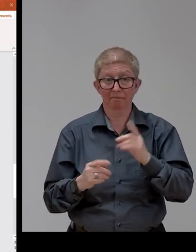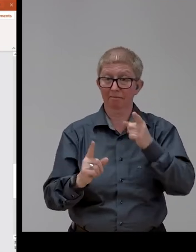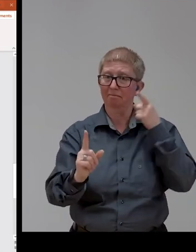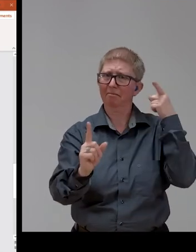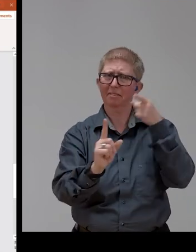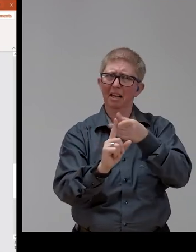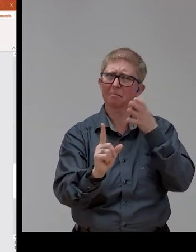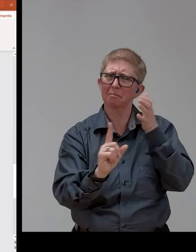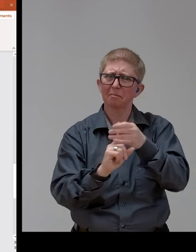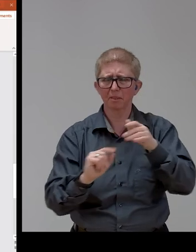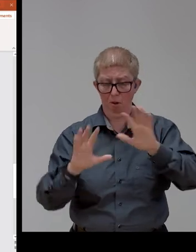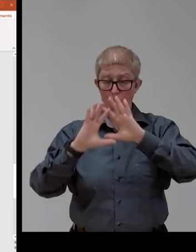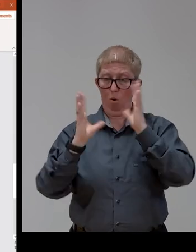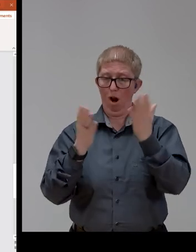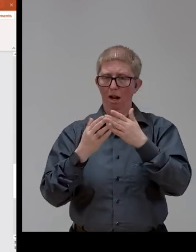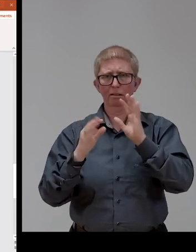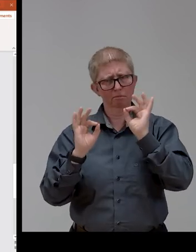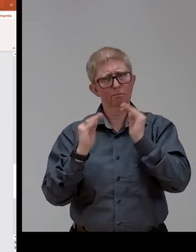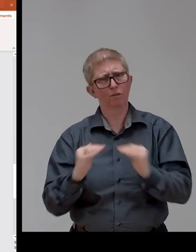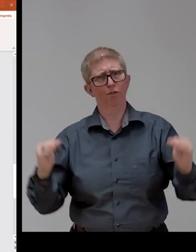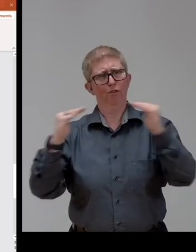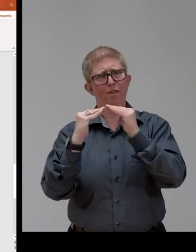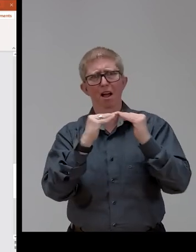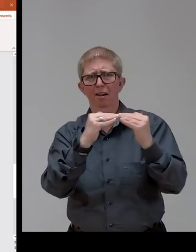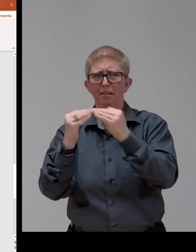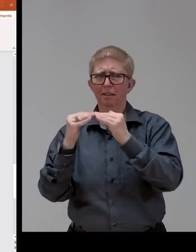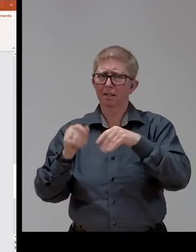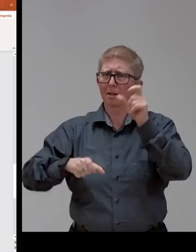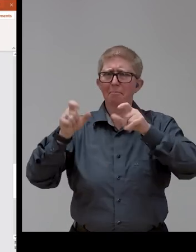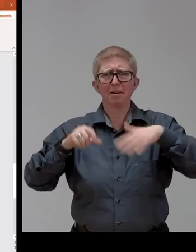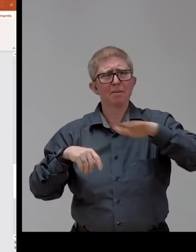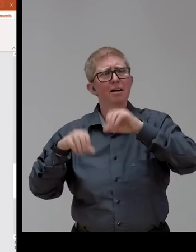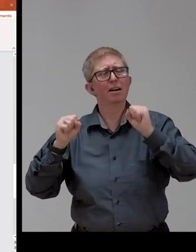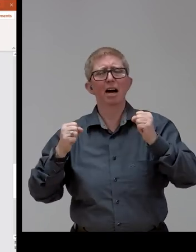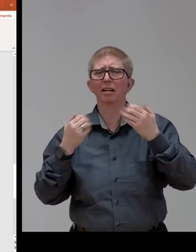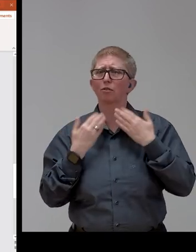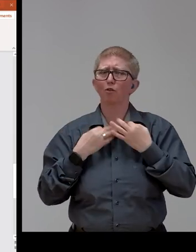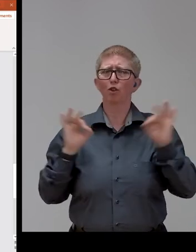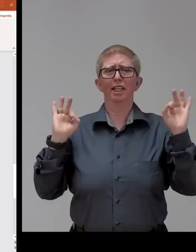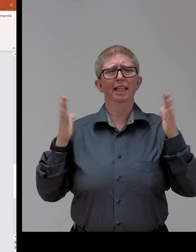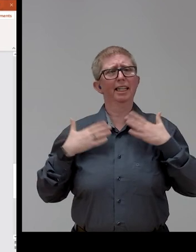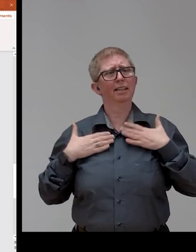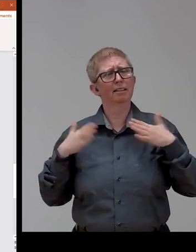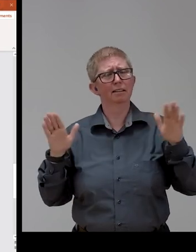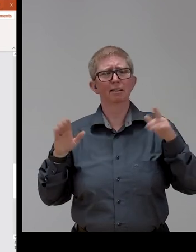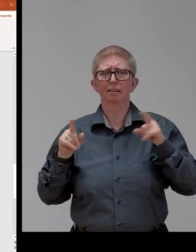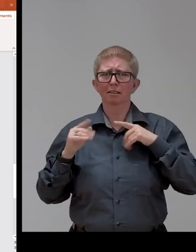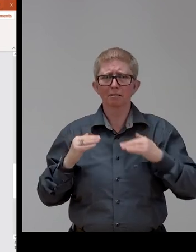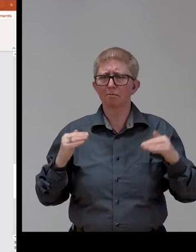world where people can enjoy freedom, equality, and brotherhood. I hope this has been a very interesting conversation for